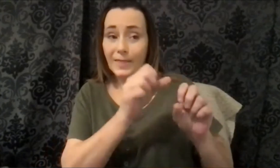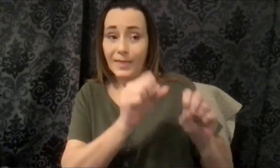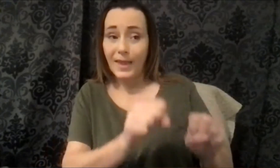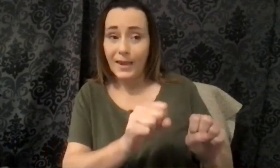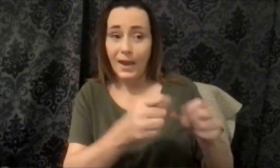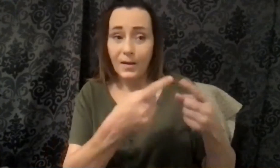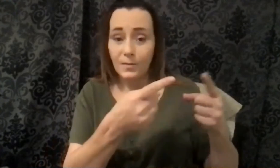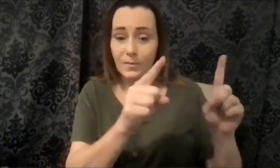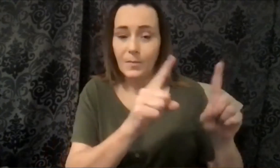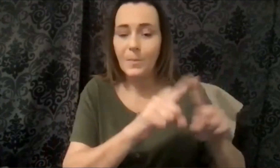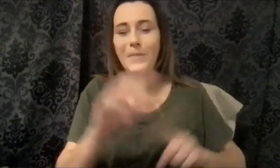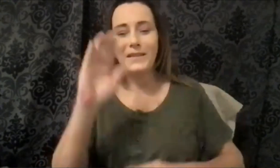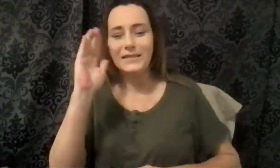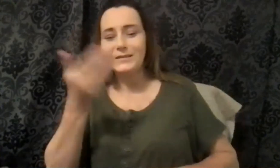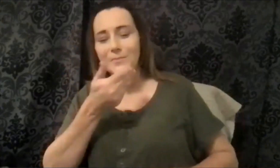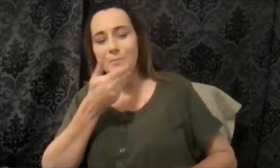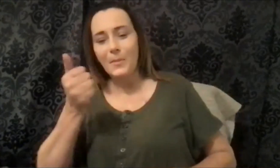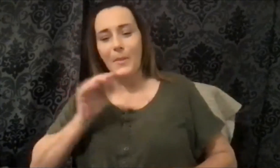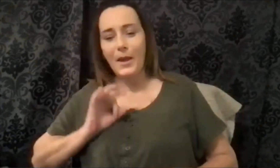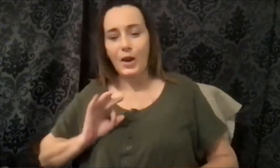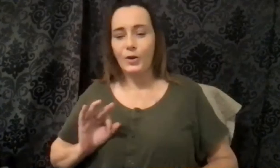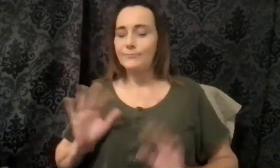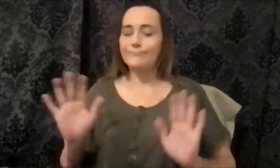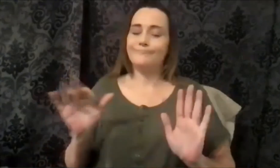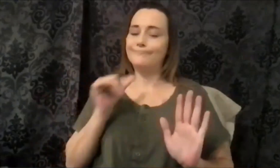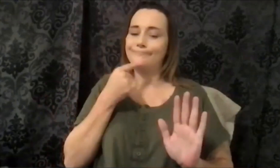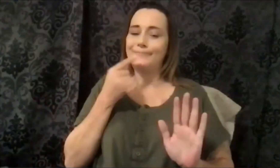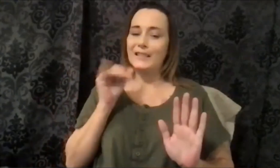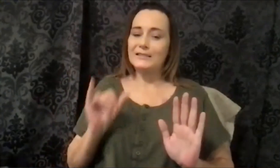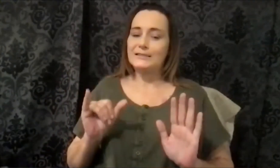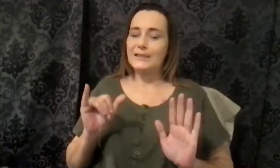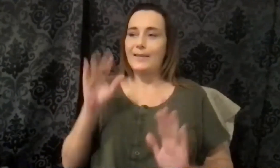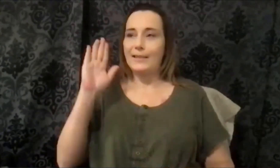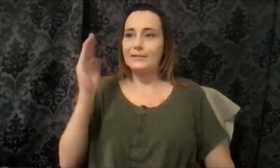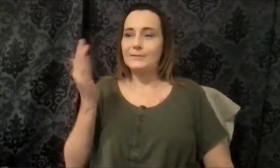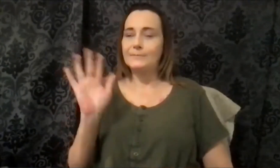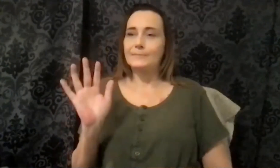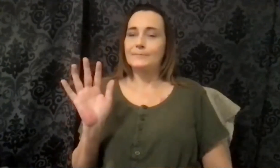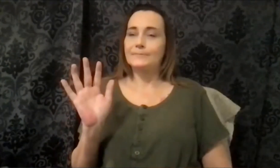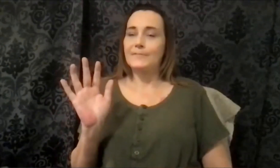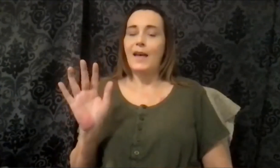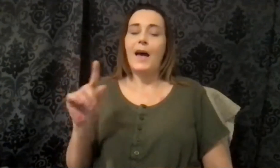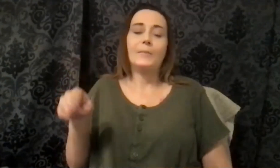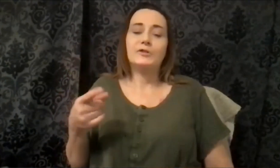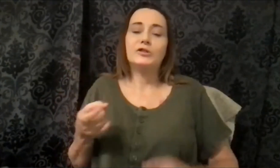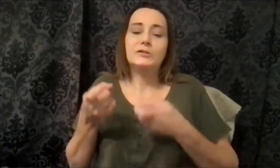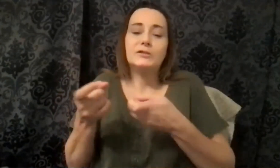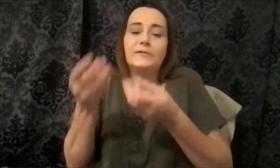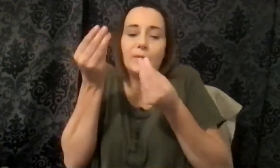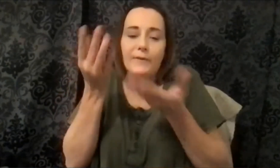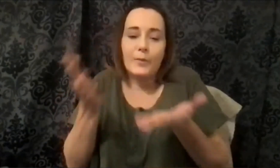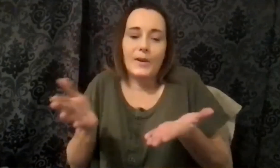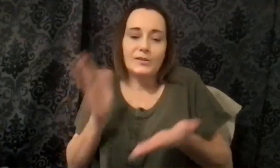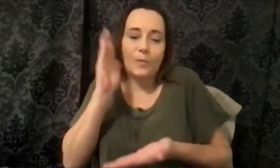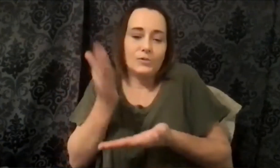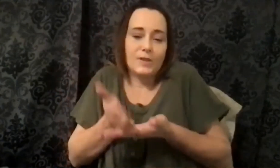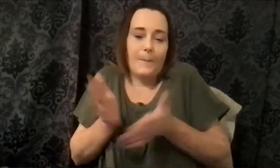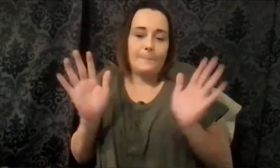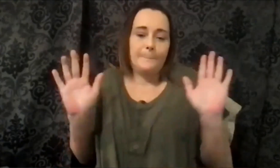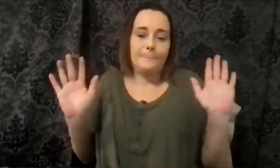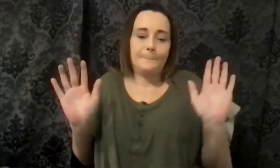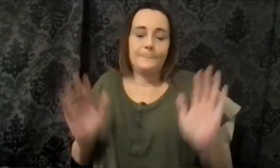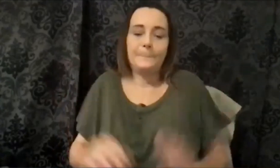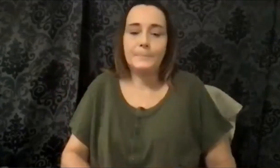like it'd be better. Well, I'm not even gonna say that because it sounds like I'm just giving you the information. So I'm gonna stop right there. Thank you. Thank